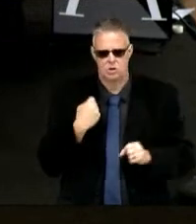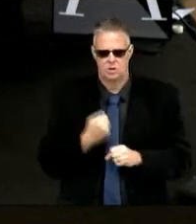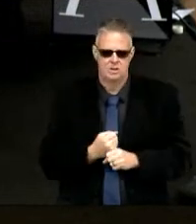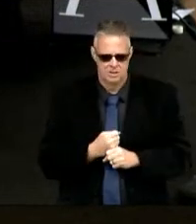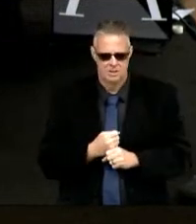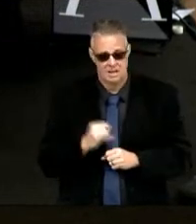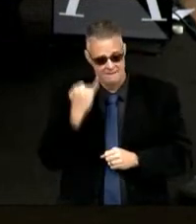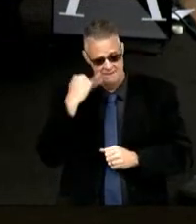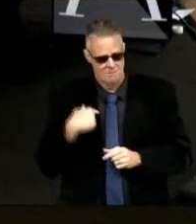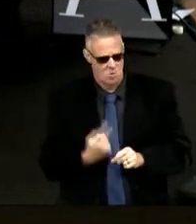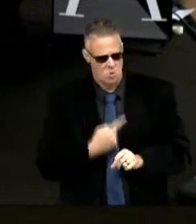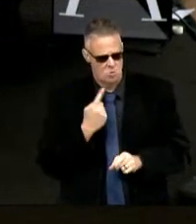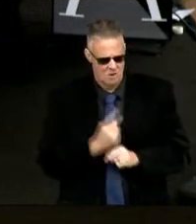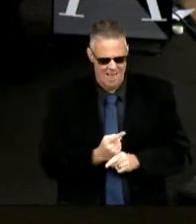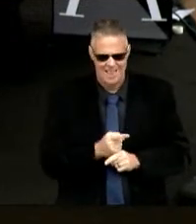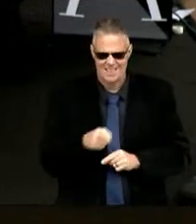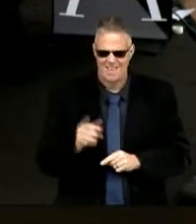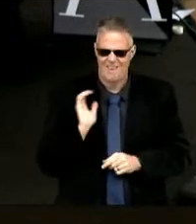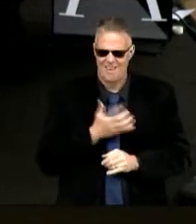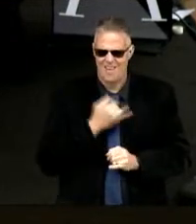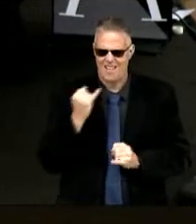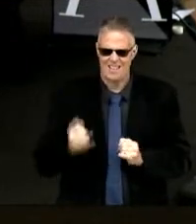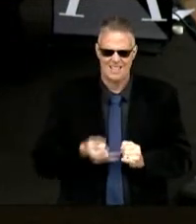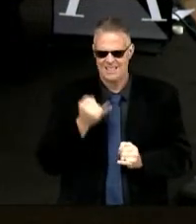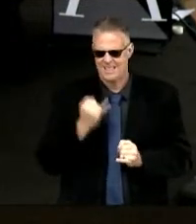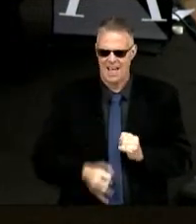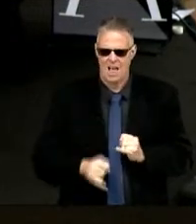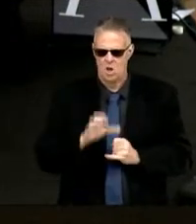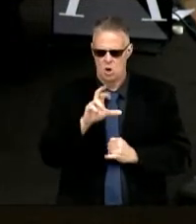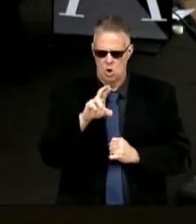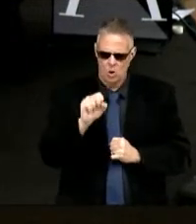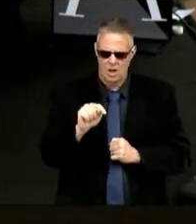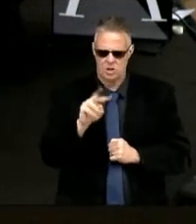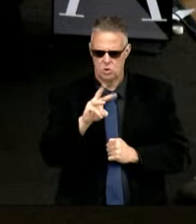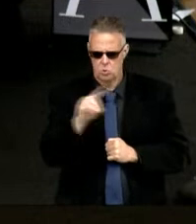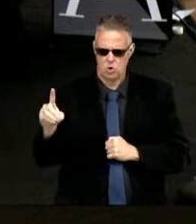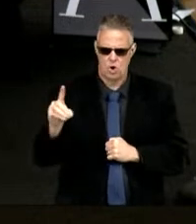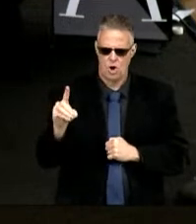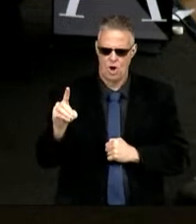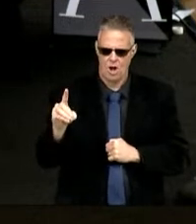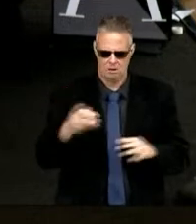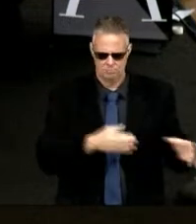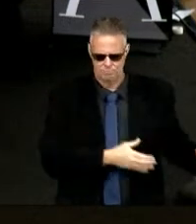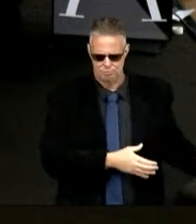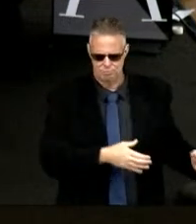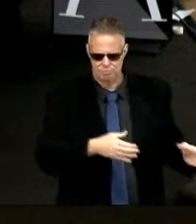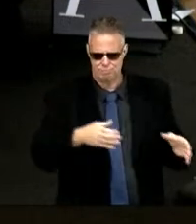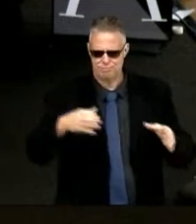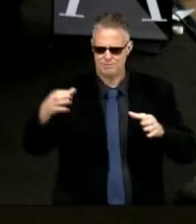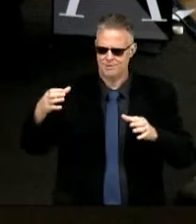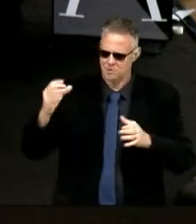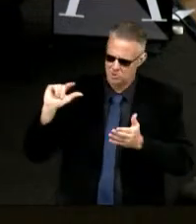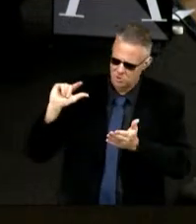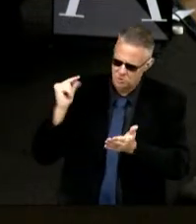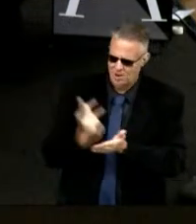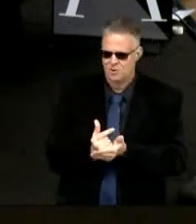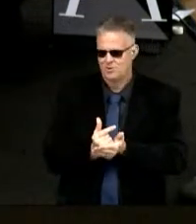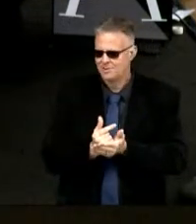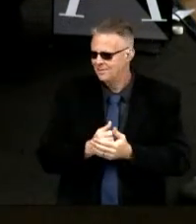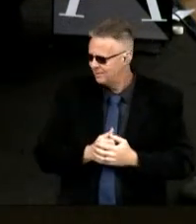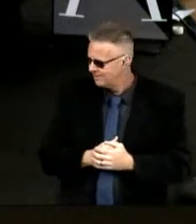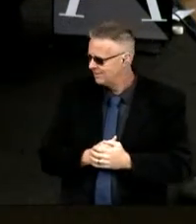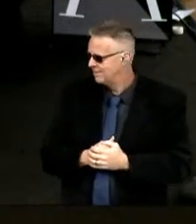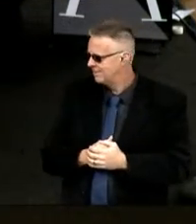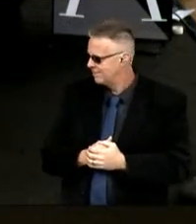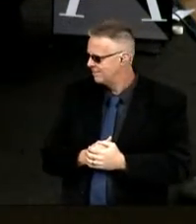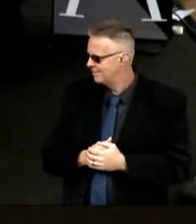if I'm correct, is our last Crestwood class. So we're it's